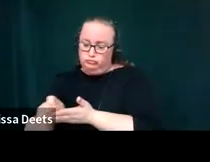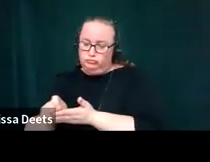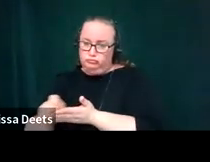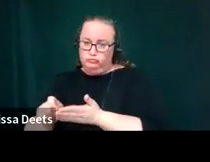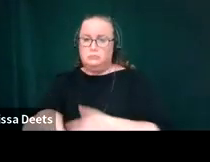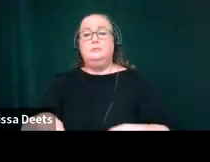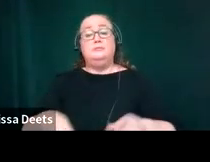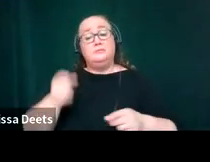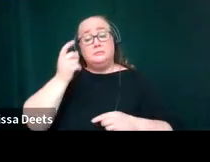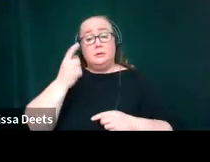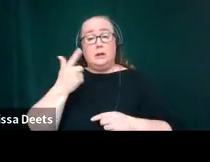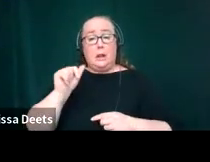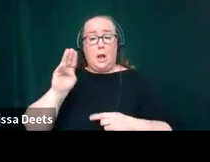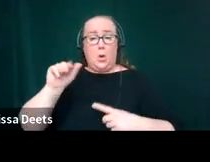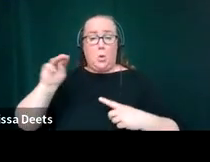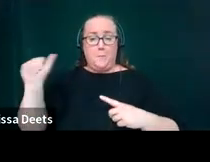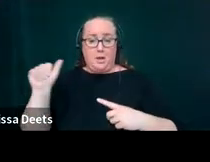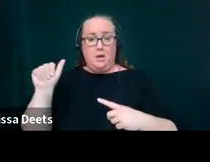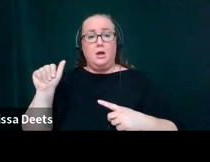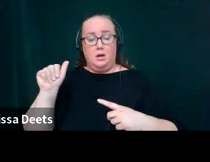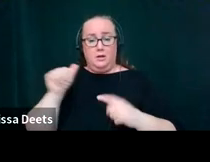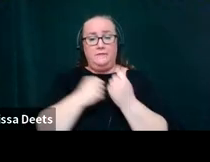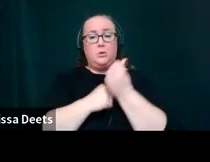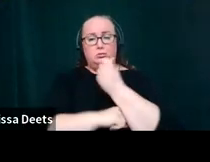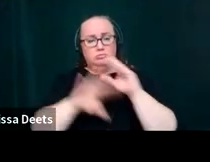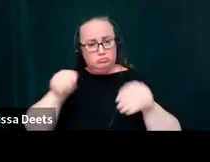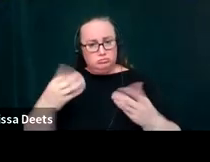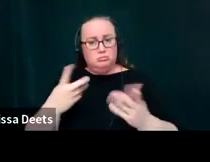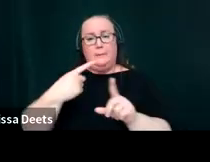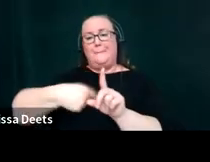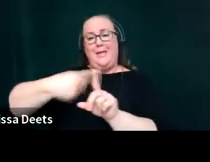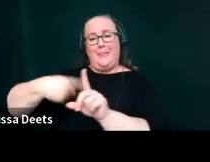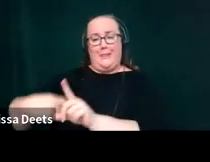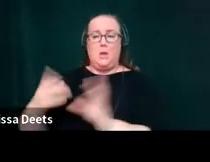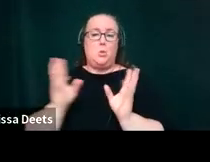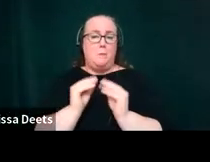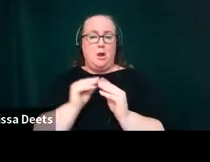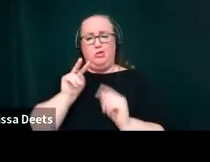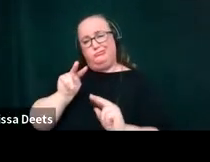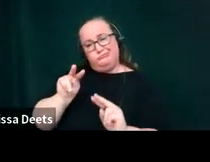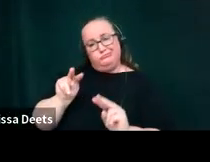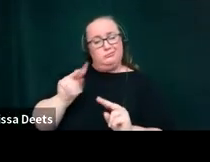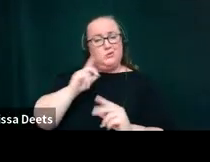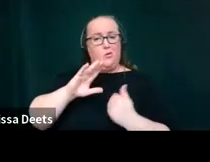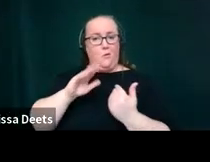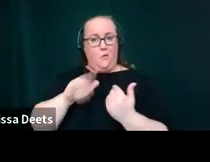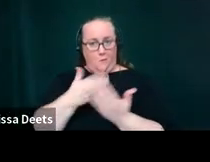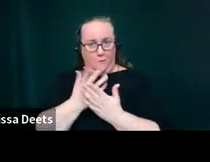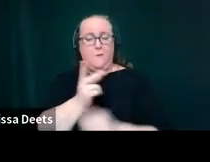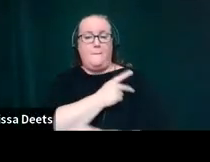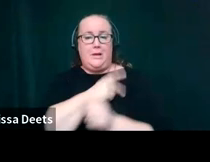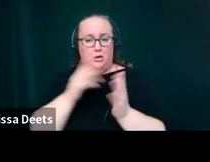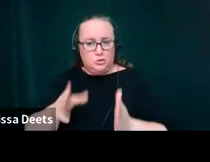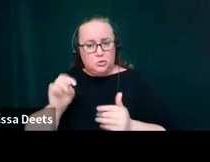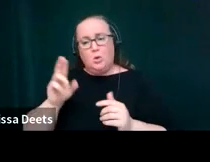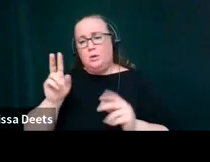Glaucoma Foundation provides monthly webinars to our constituents. And in the last couple